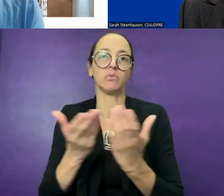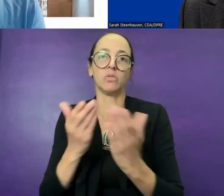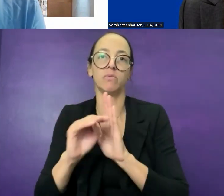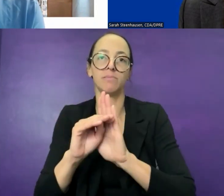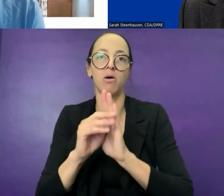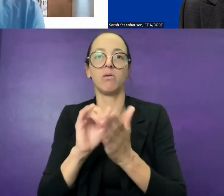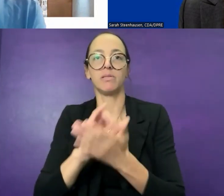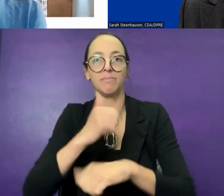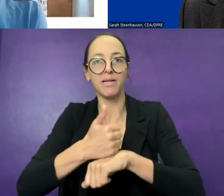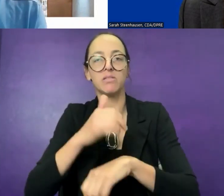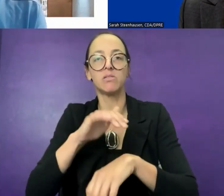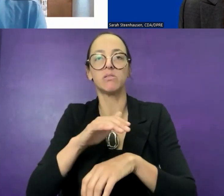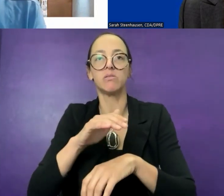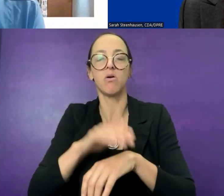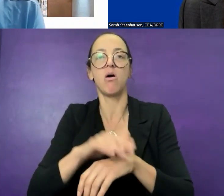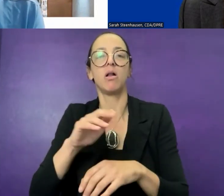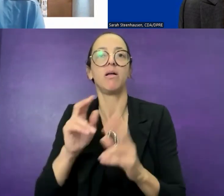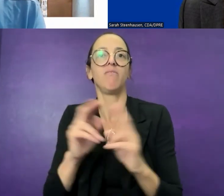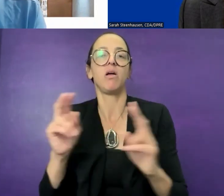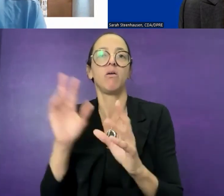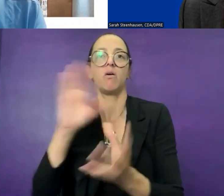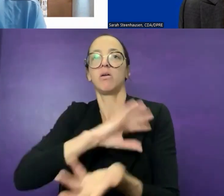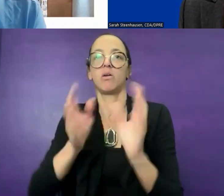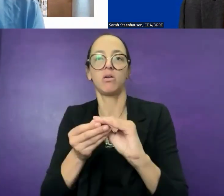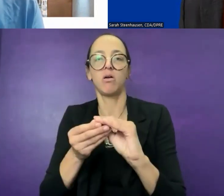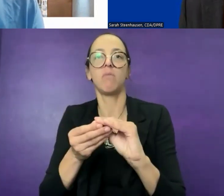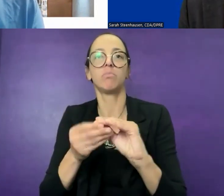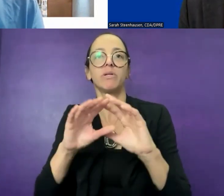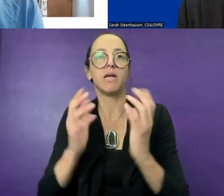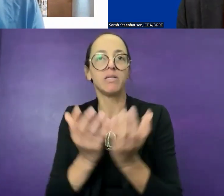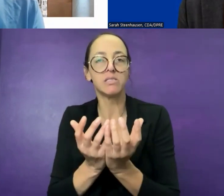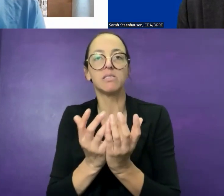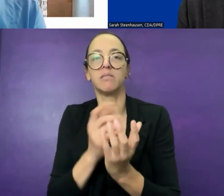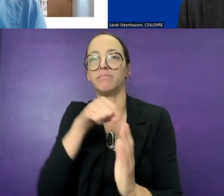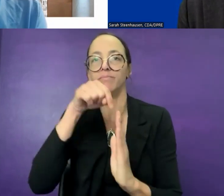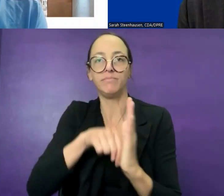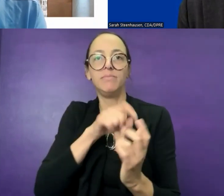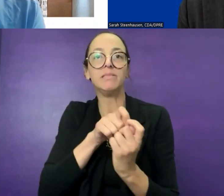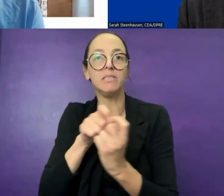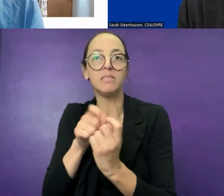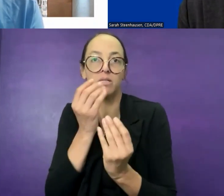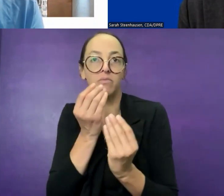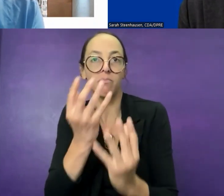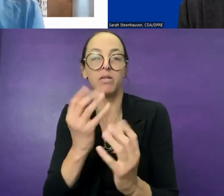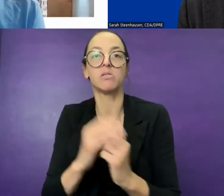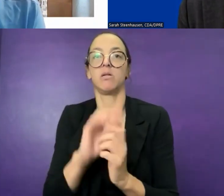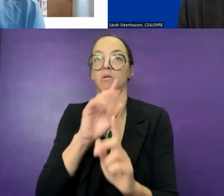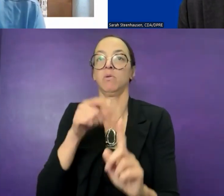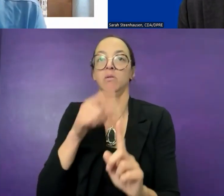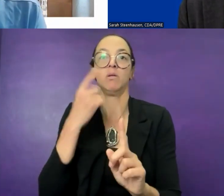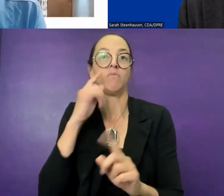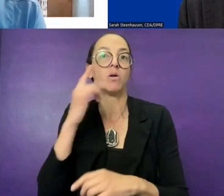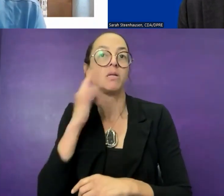very comprehensive, detailed information, and in particular for California, that will enable us